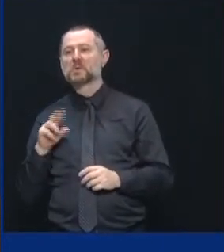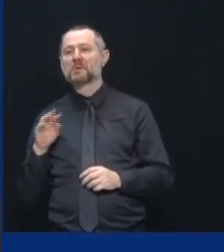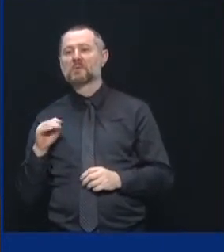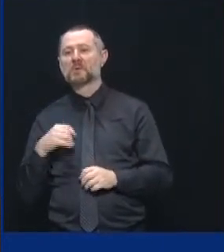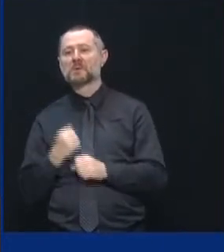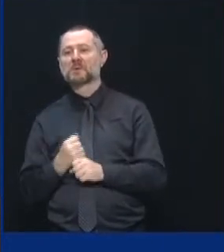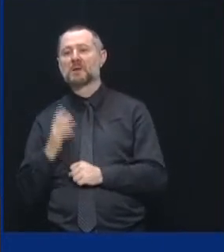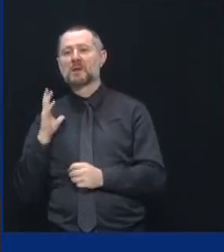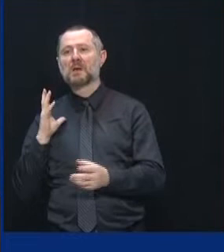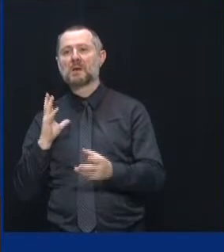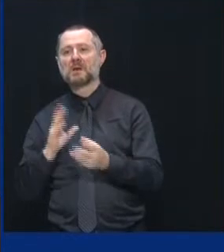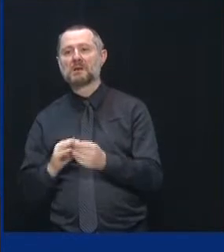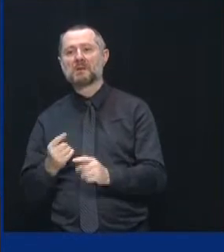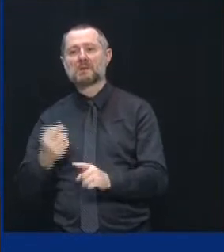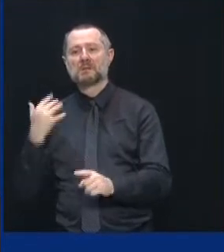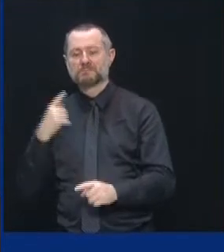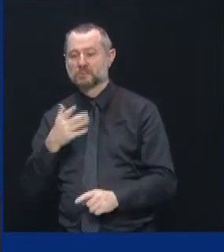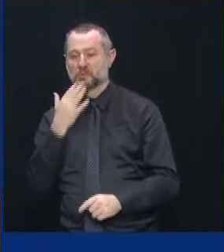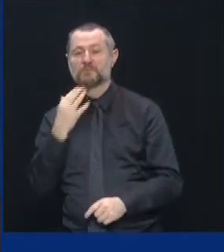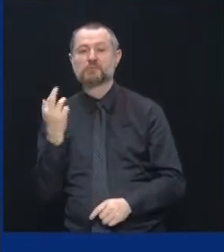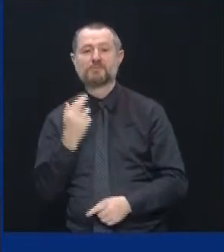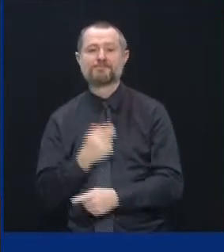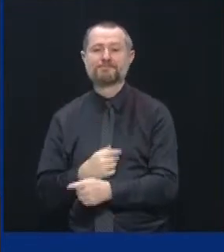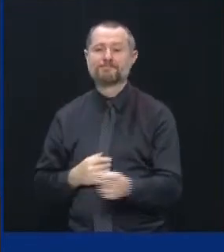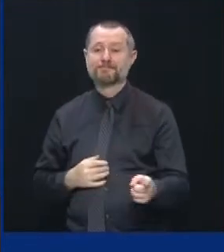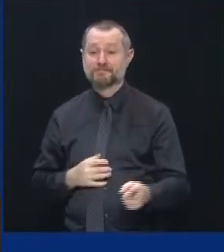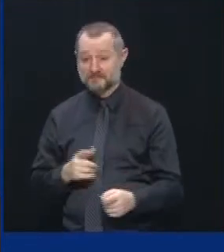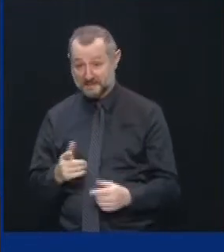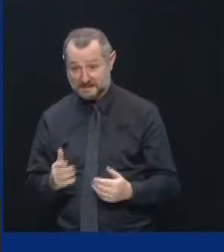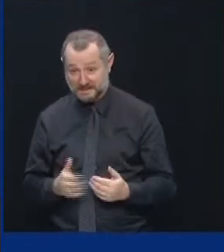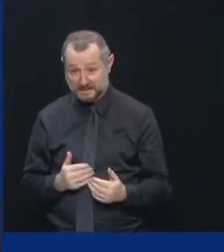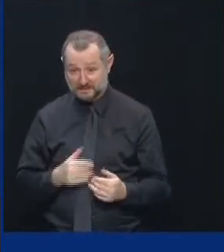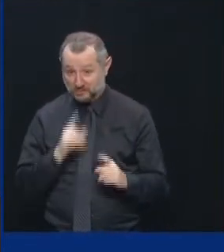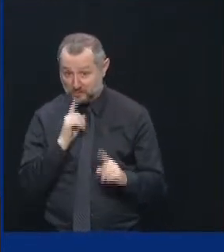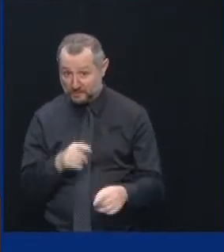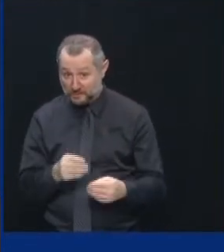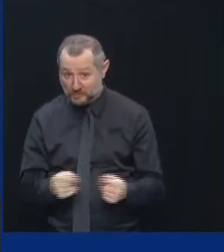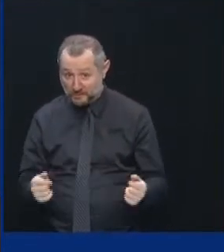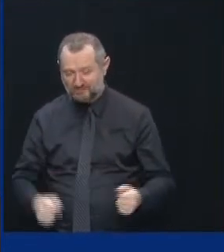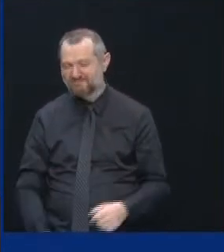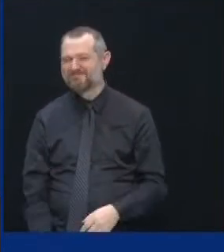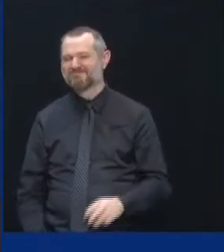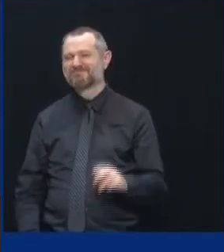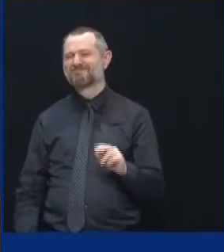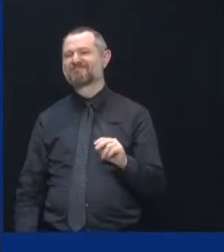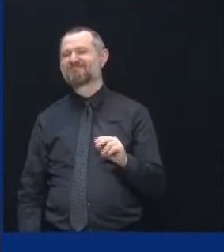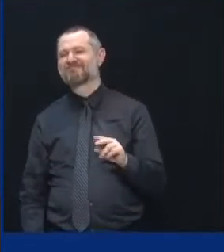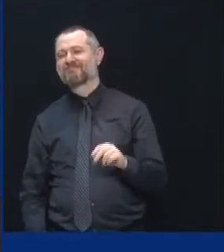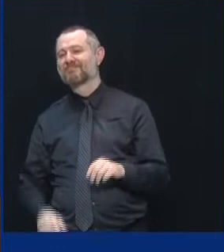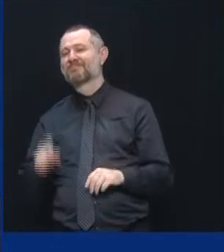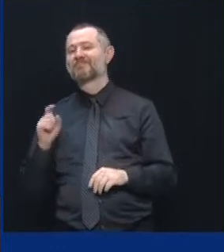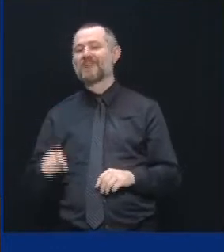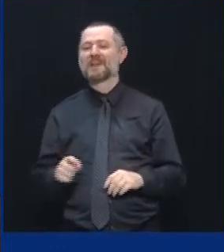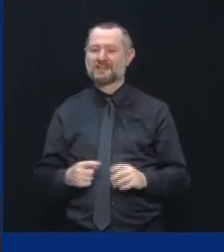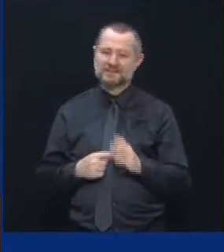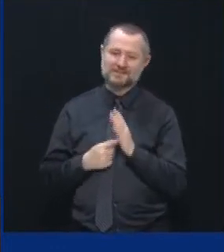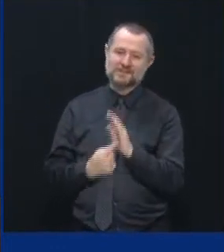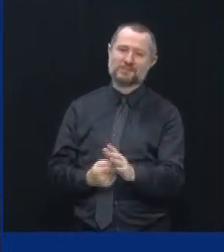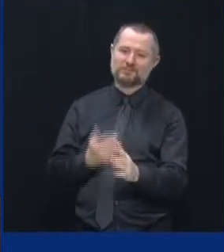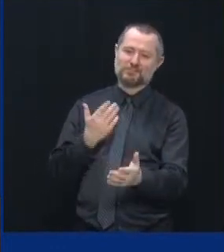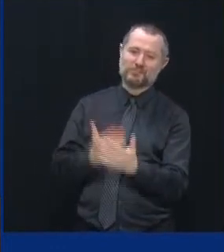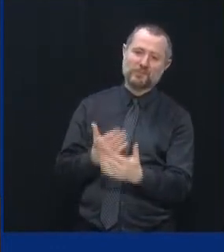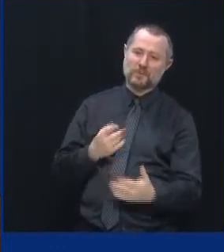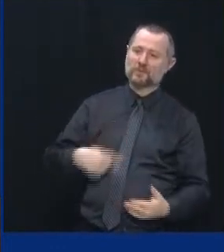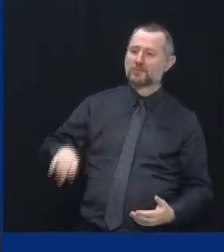So there's no easy answer, but first, let's call it what it is. It's a lack of trust for